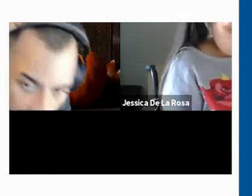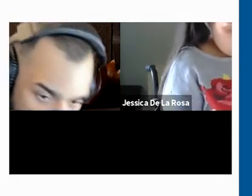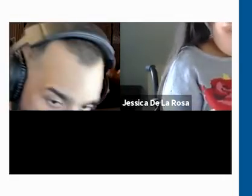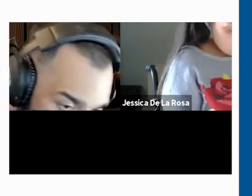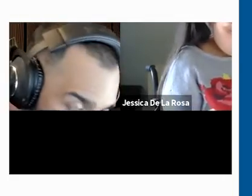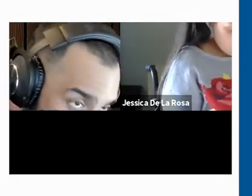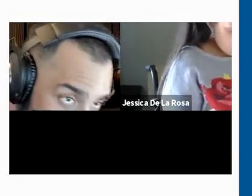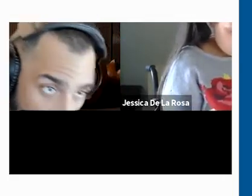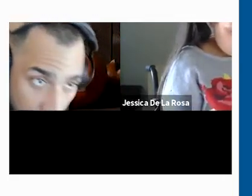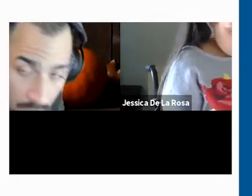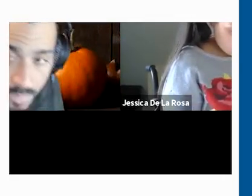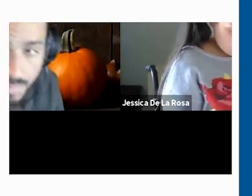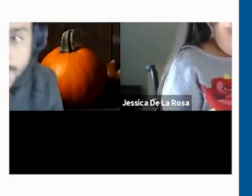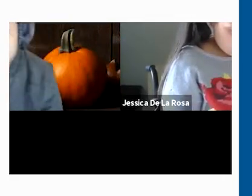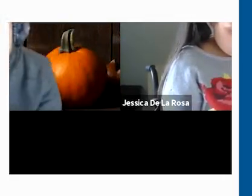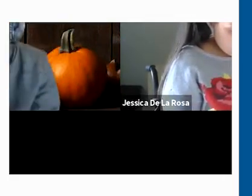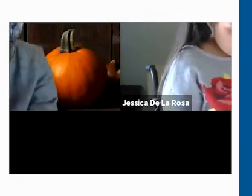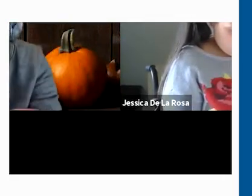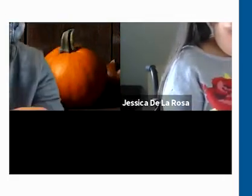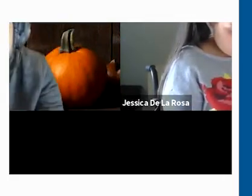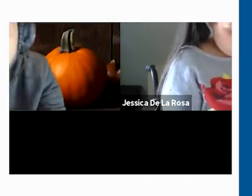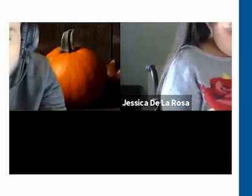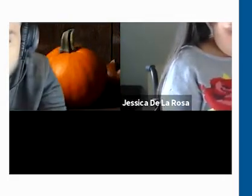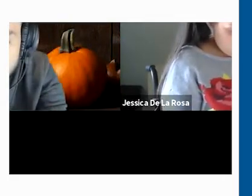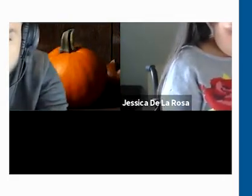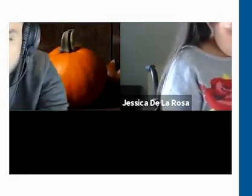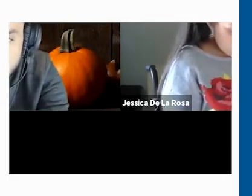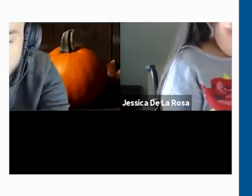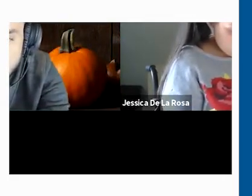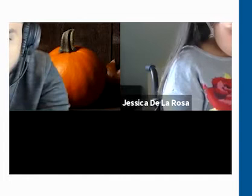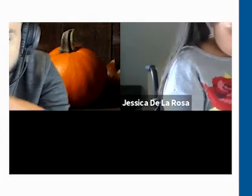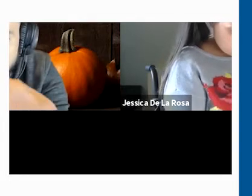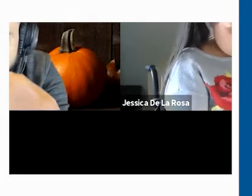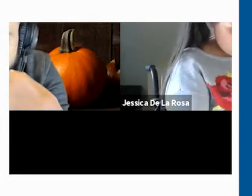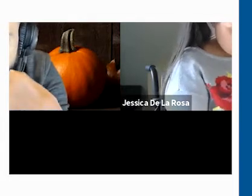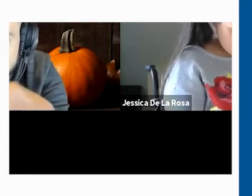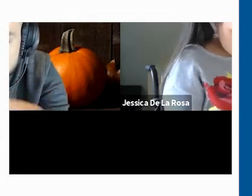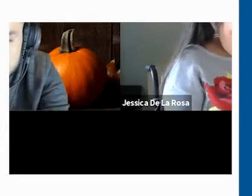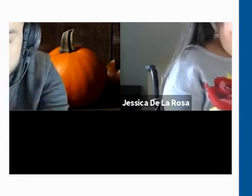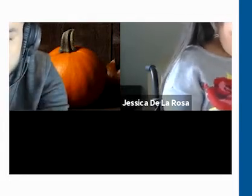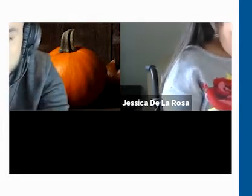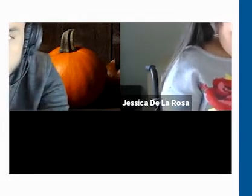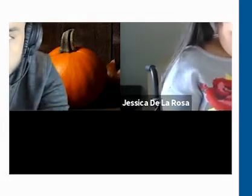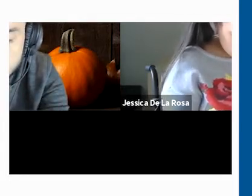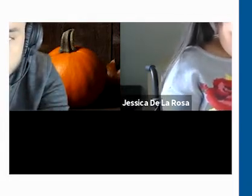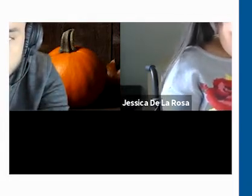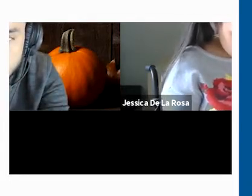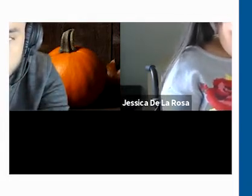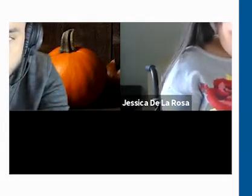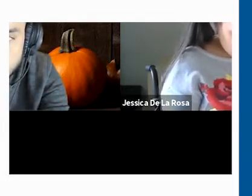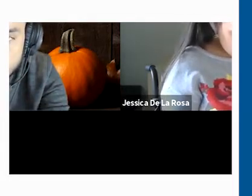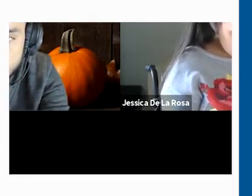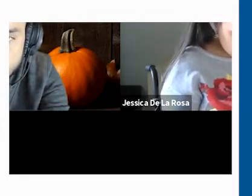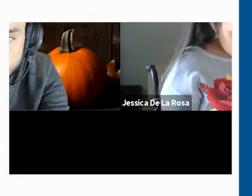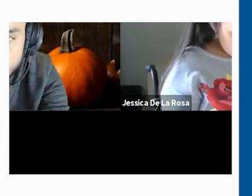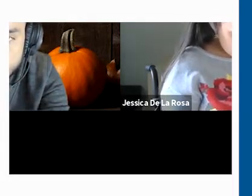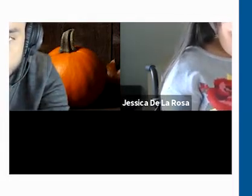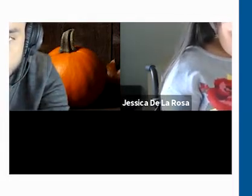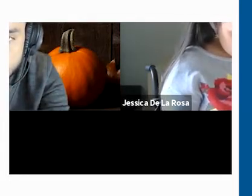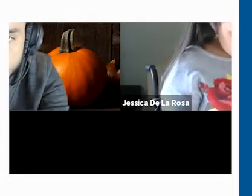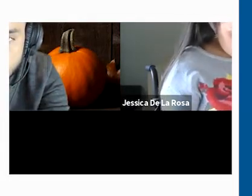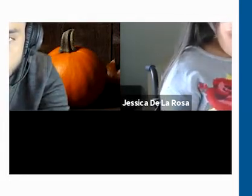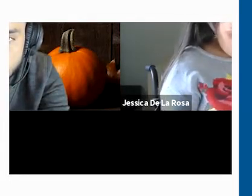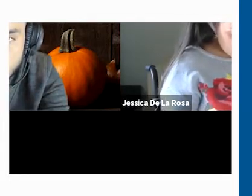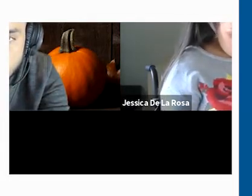electric wheelchairs, scooters, or assistive communication devices. There's a charging station that we give priority to people with disabilities